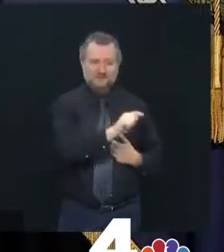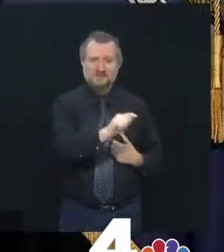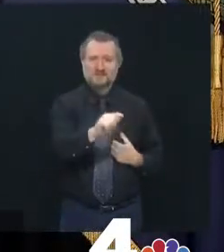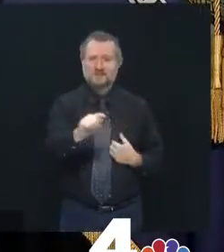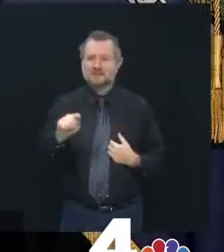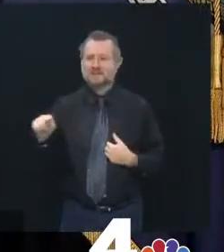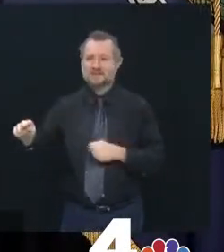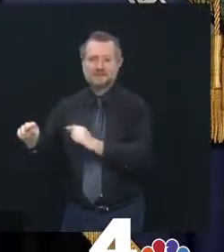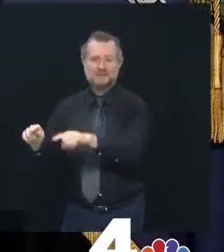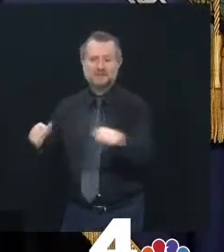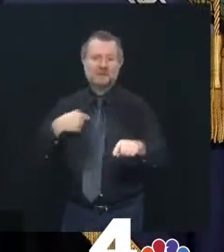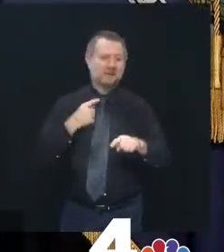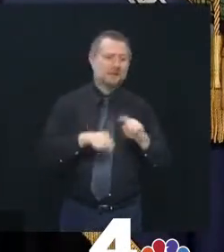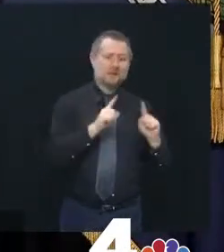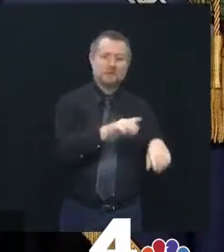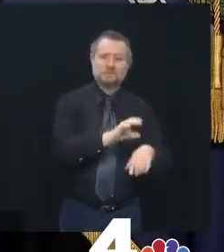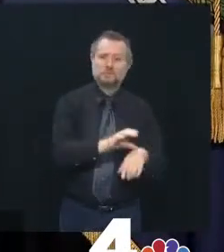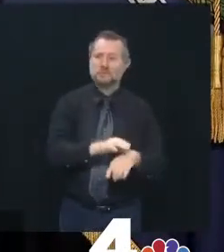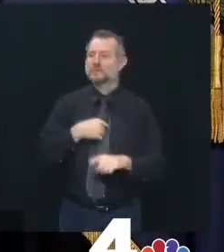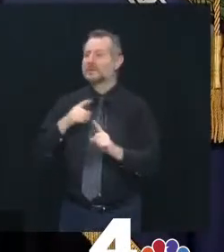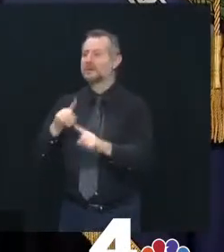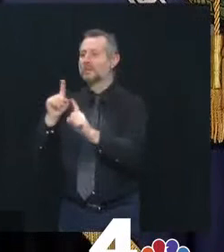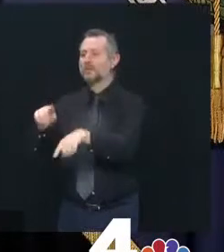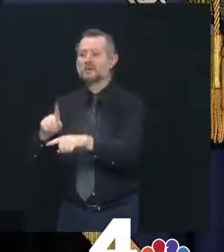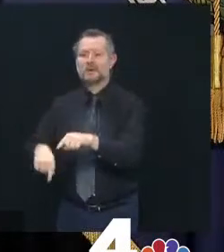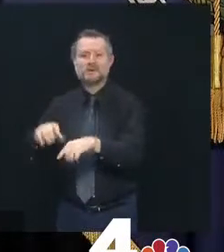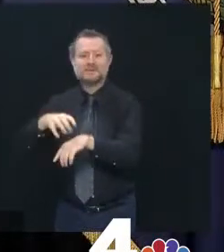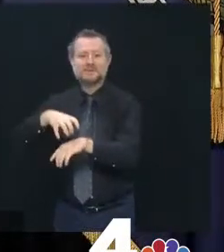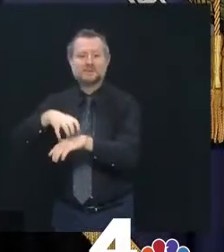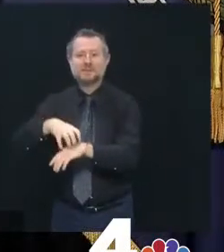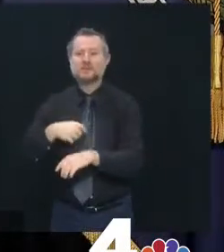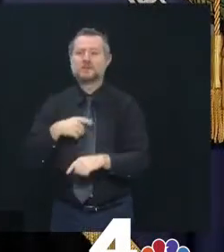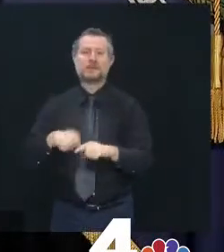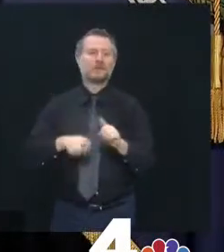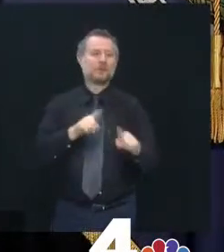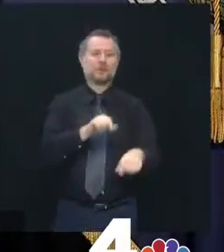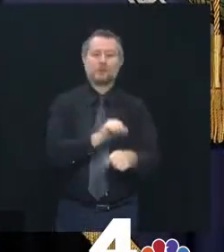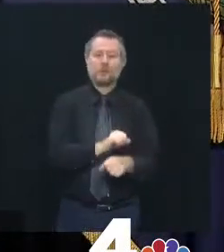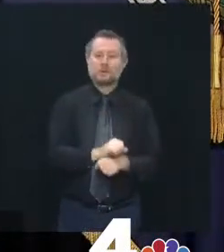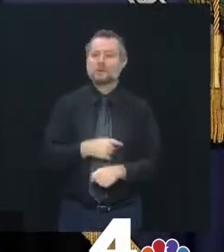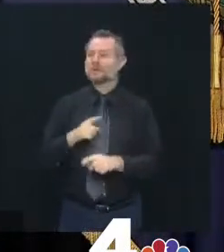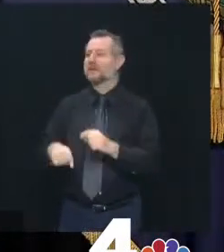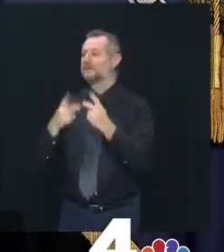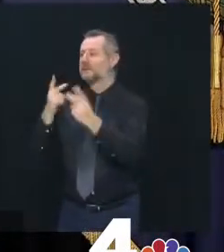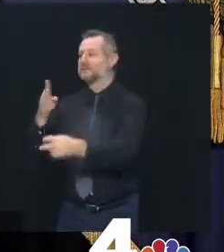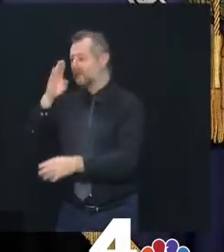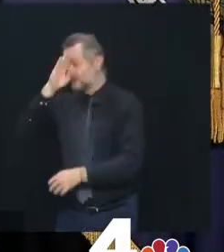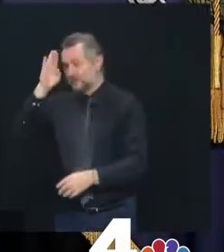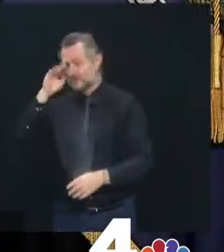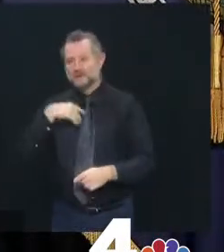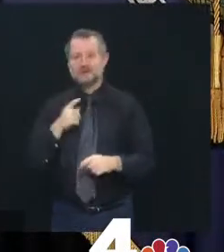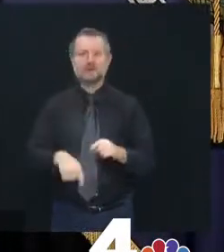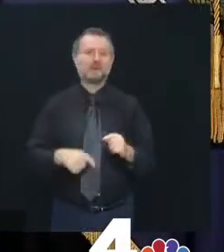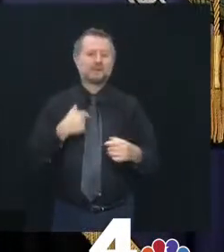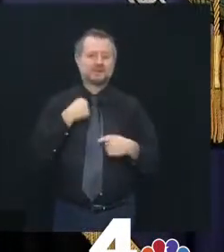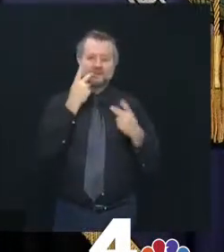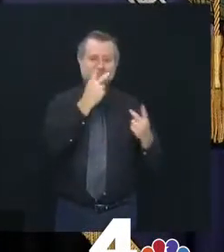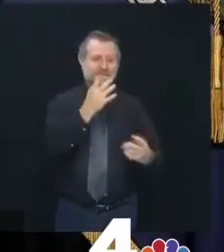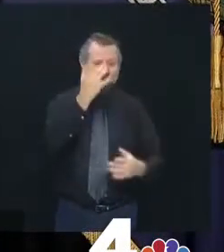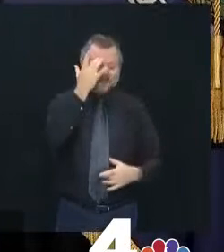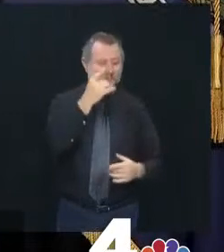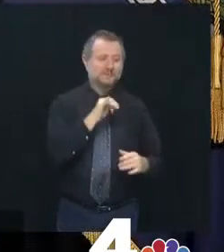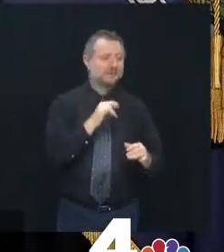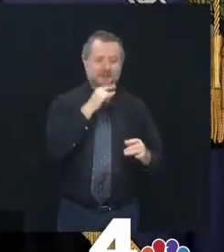I couldn't go to synagogue. I couldn't go to work. I couldn't go to the hospital to see my loved one. My child can't go to school. I